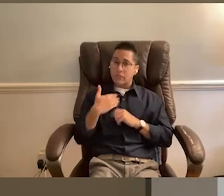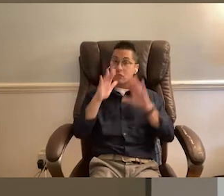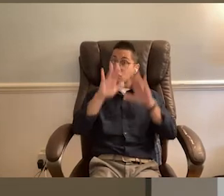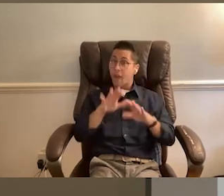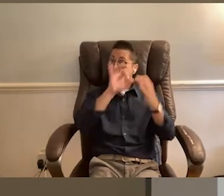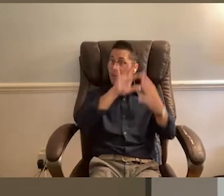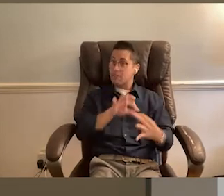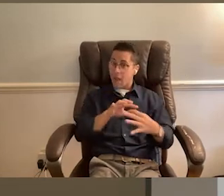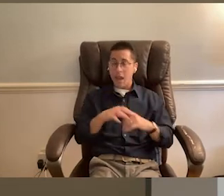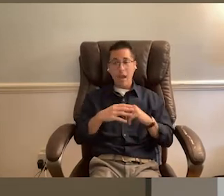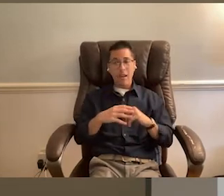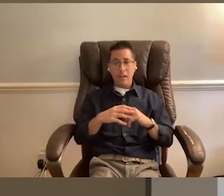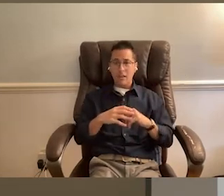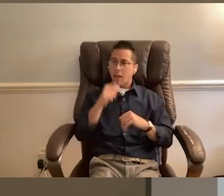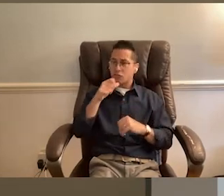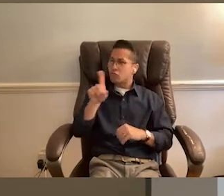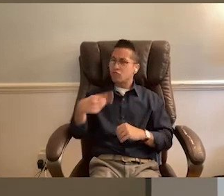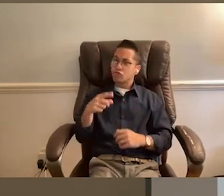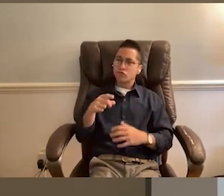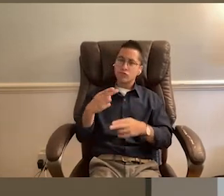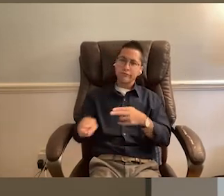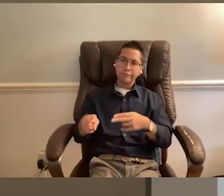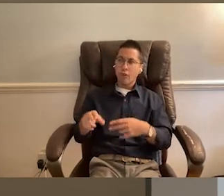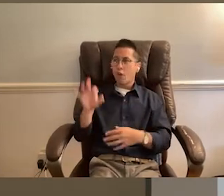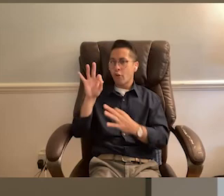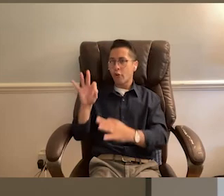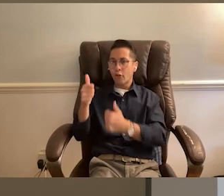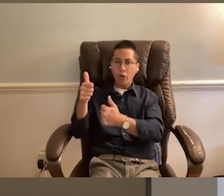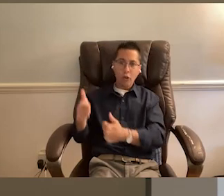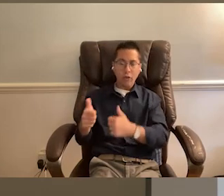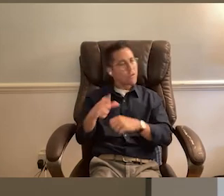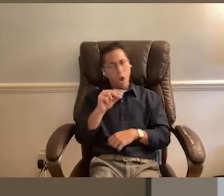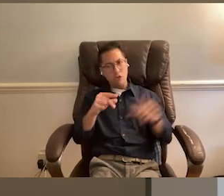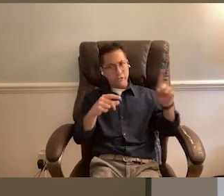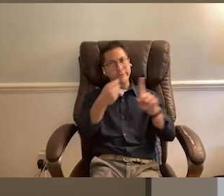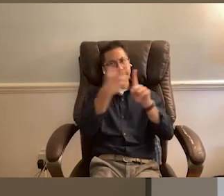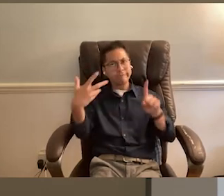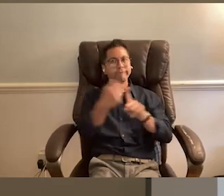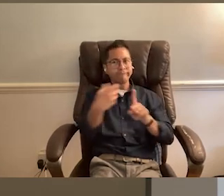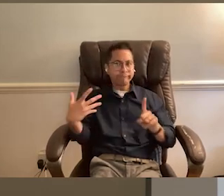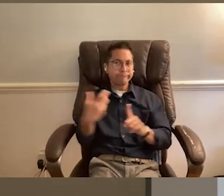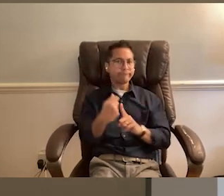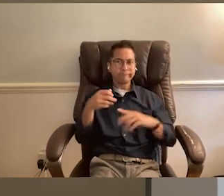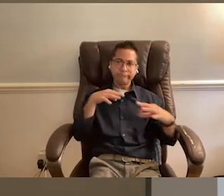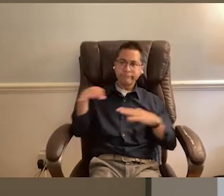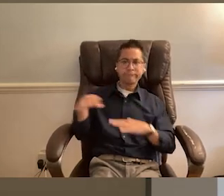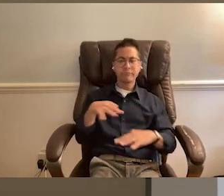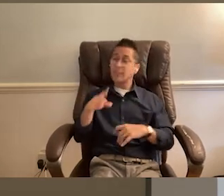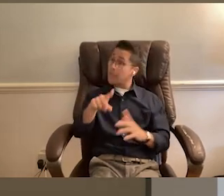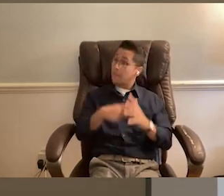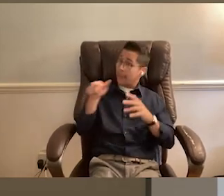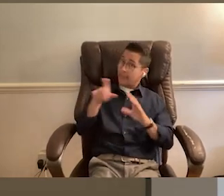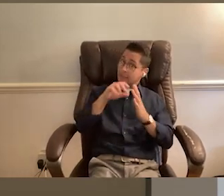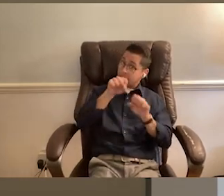classes. She's loved our students so much that she's offered internships for our students to participate in. She also runs the